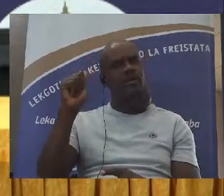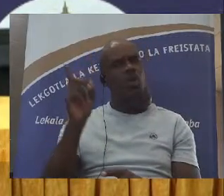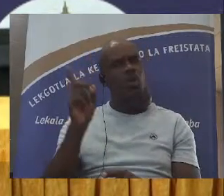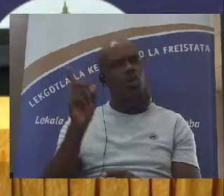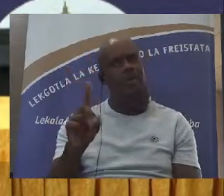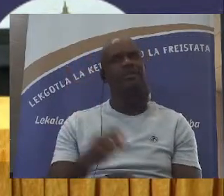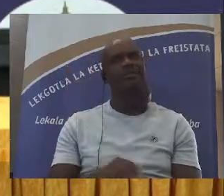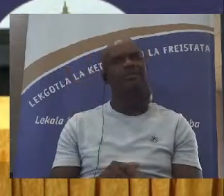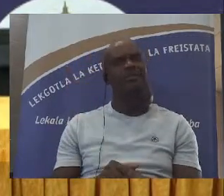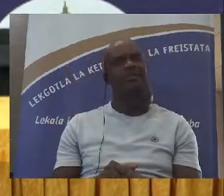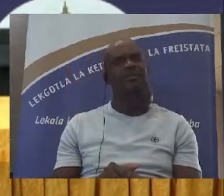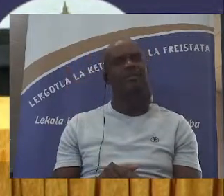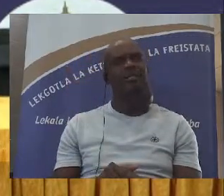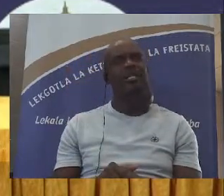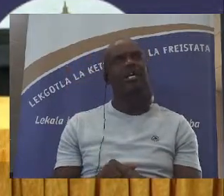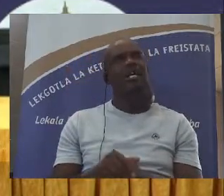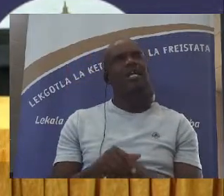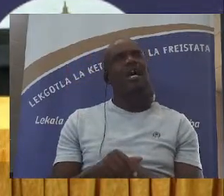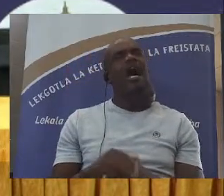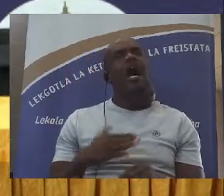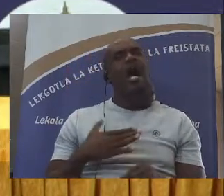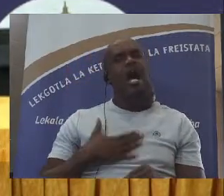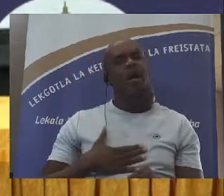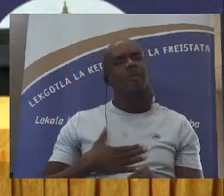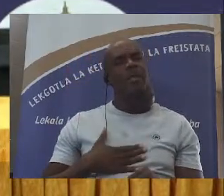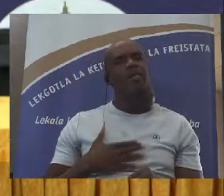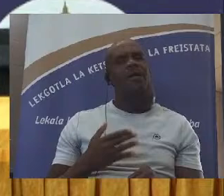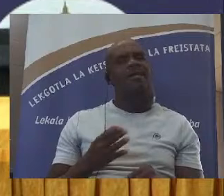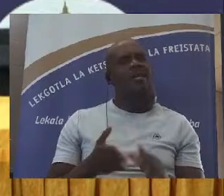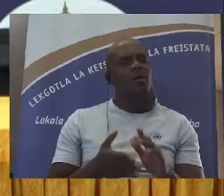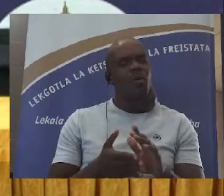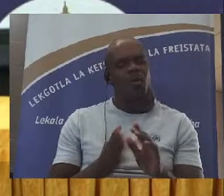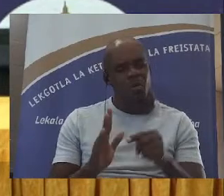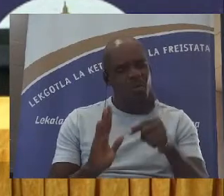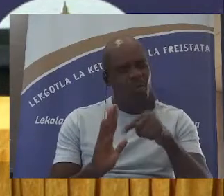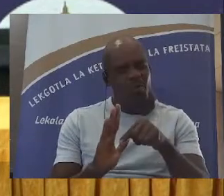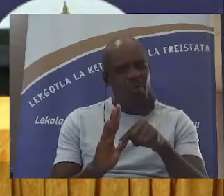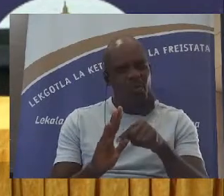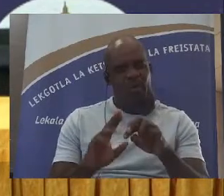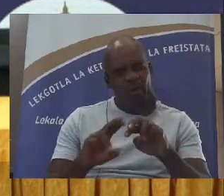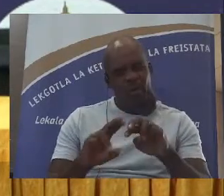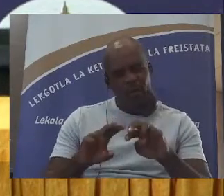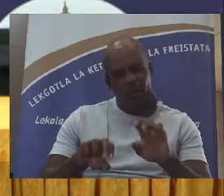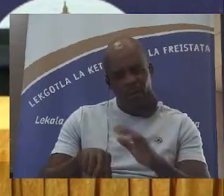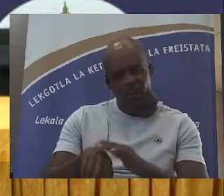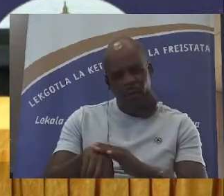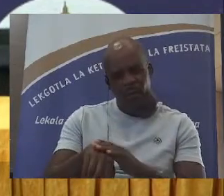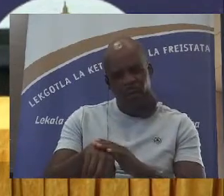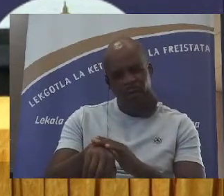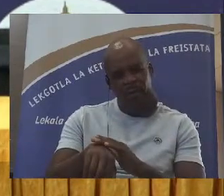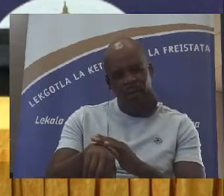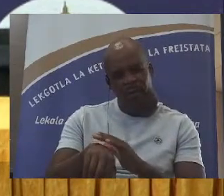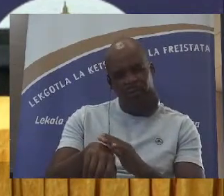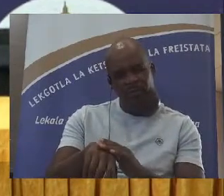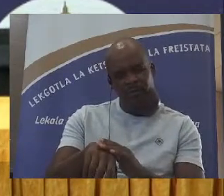And I want you to go very slow for the people to understand the incorporation.